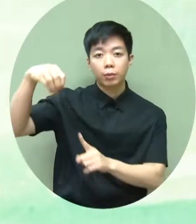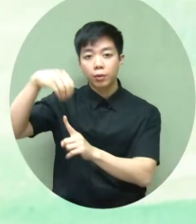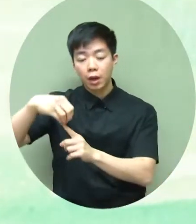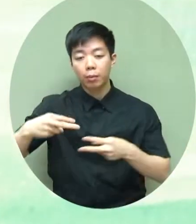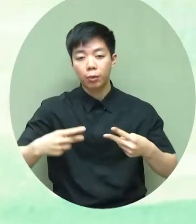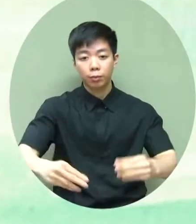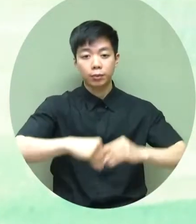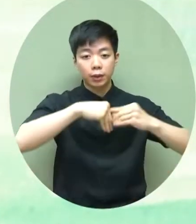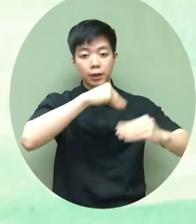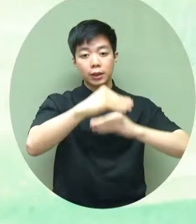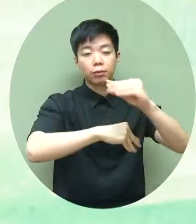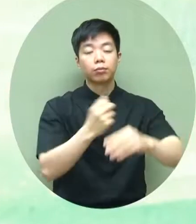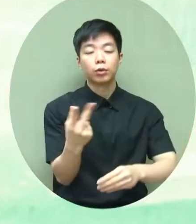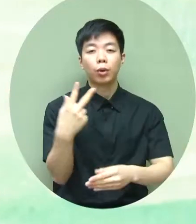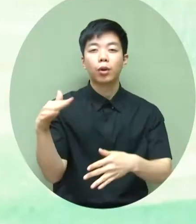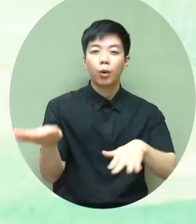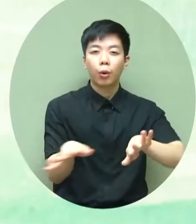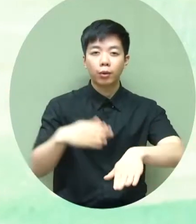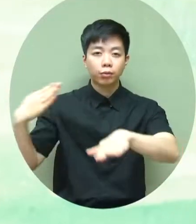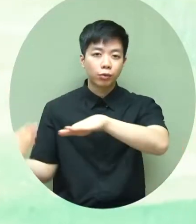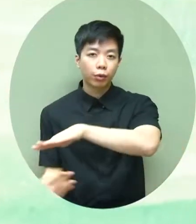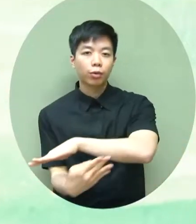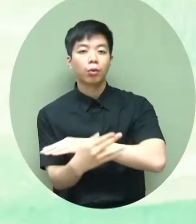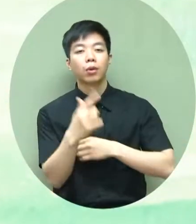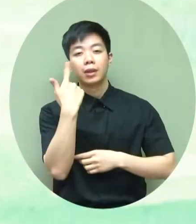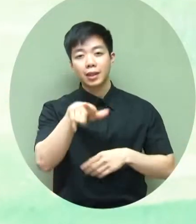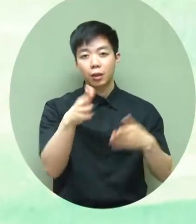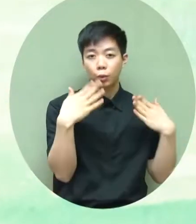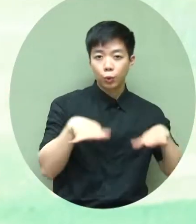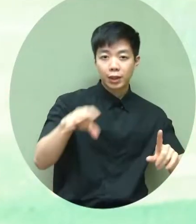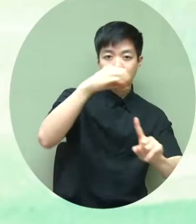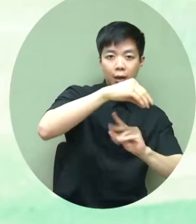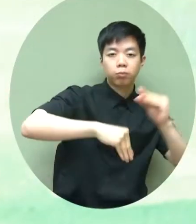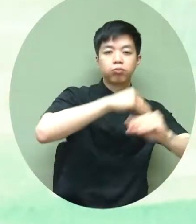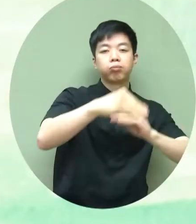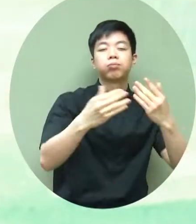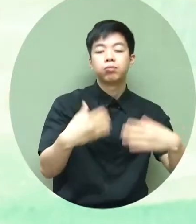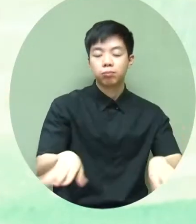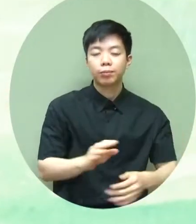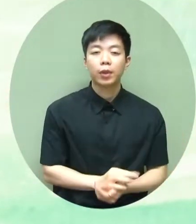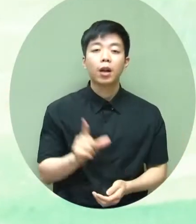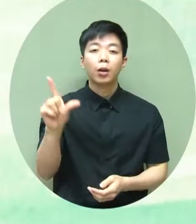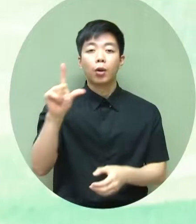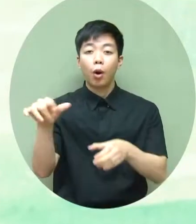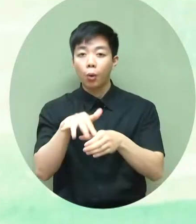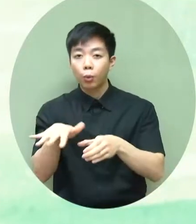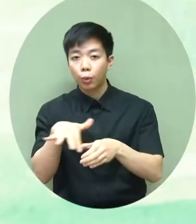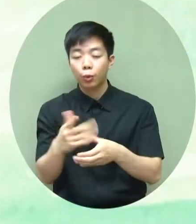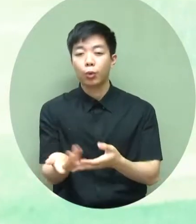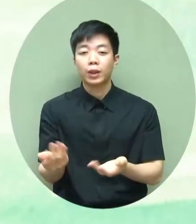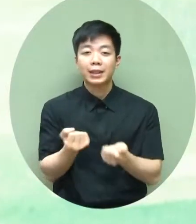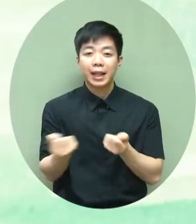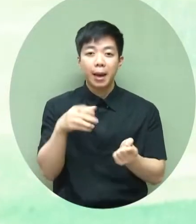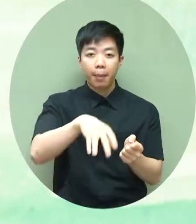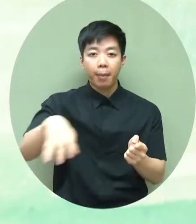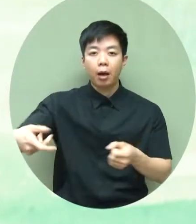to the extension of the Hong Kong station and the Admiralty station, we have built exhibition center. We